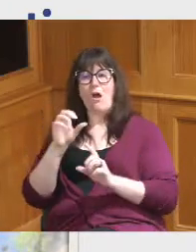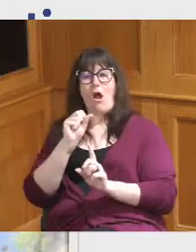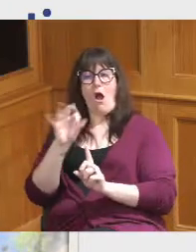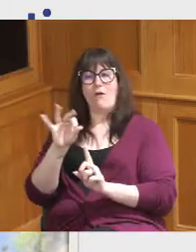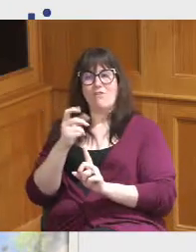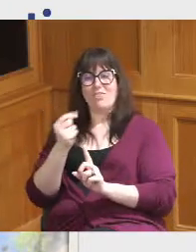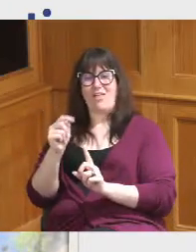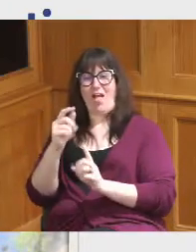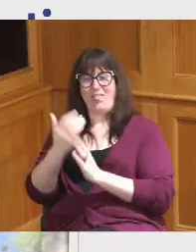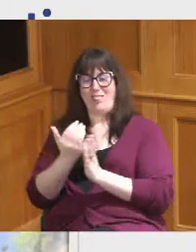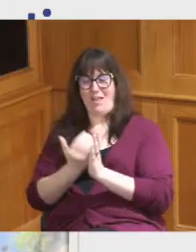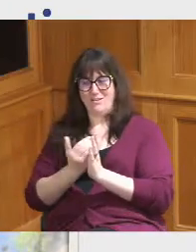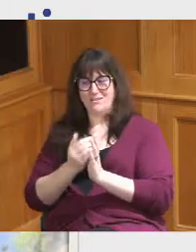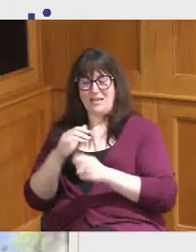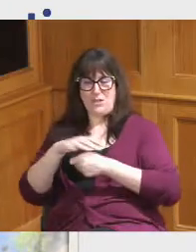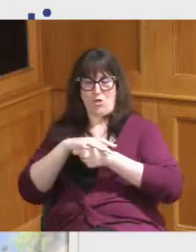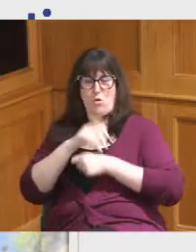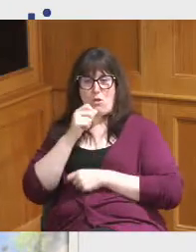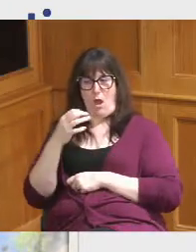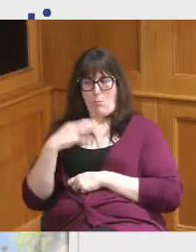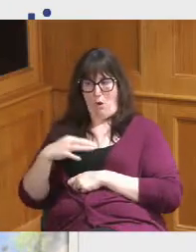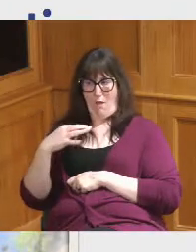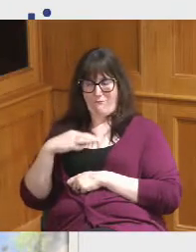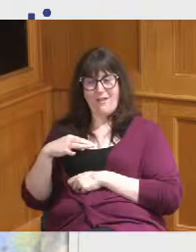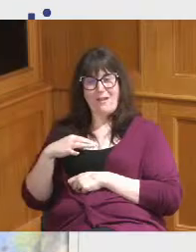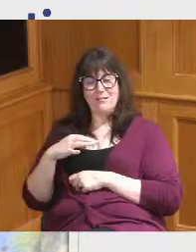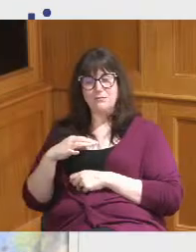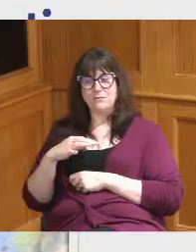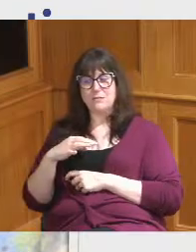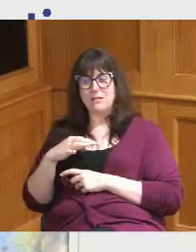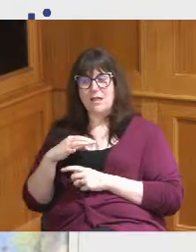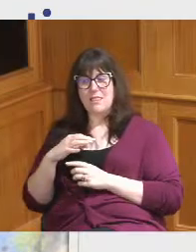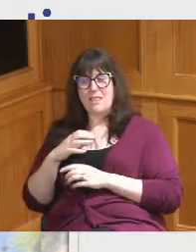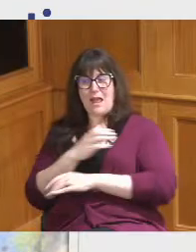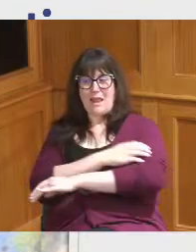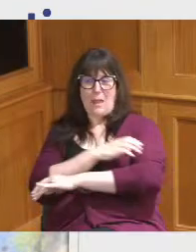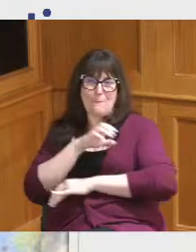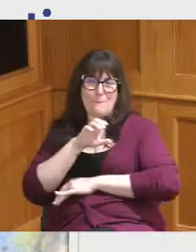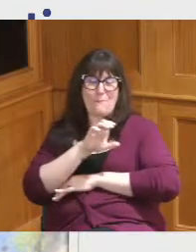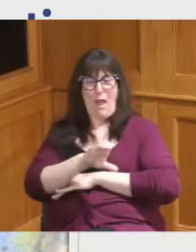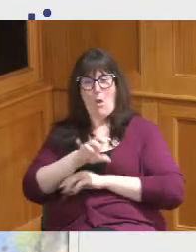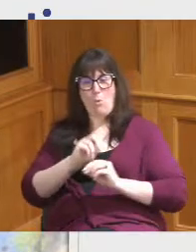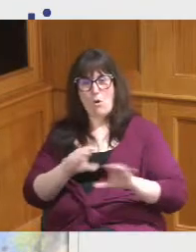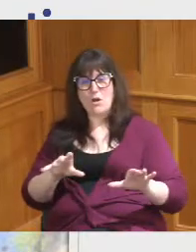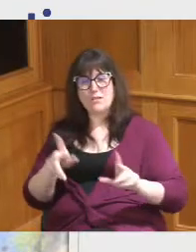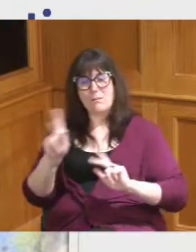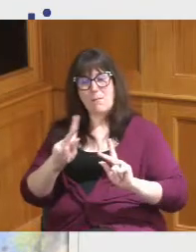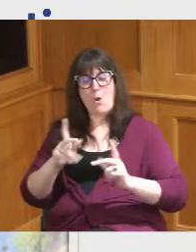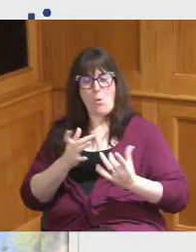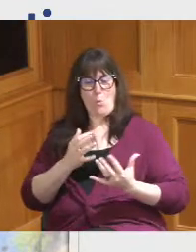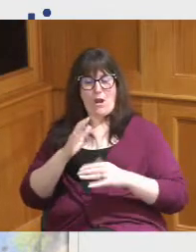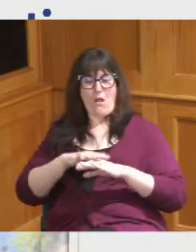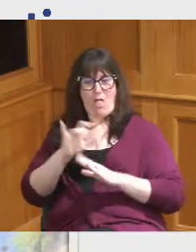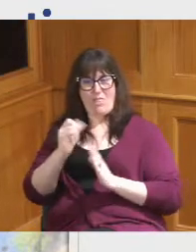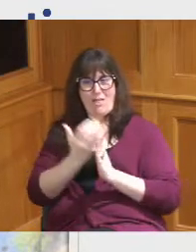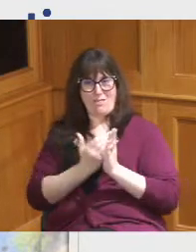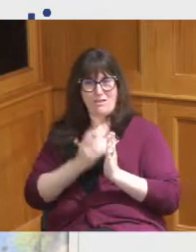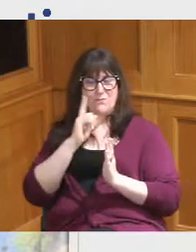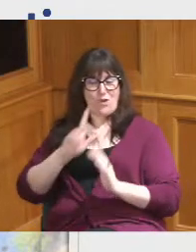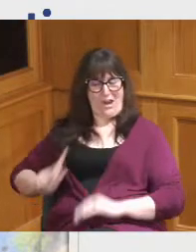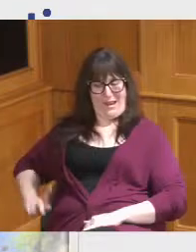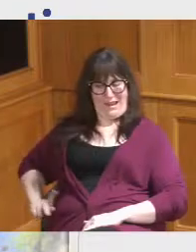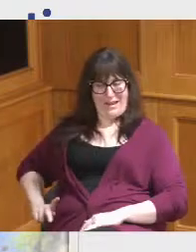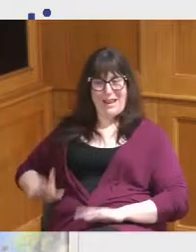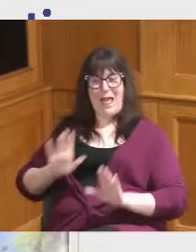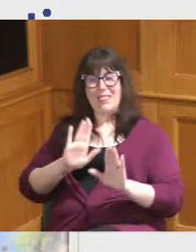local nonprofit that equips and empowers those individuals that are waiting on the kidney transplant list and their